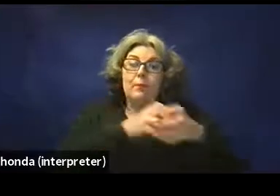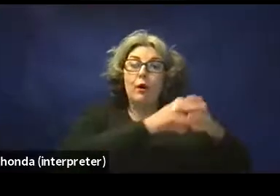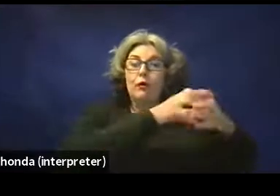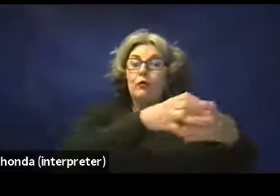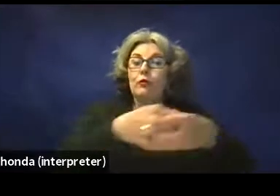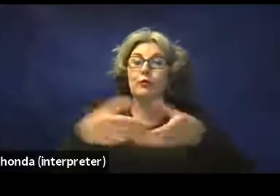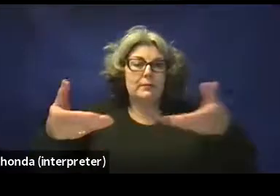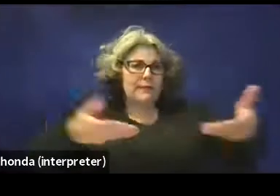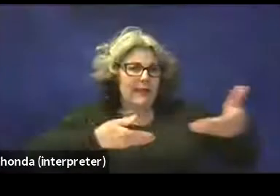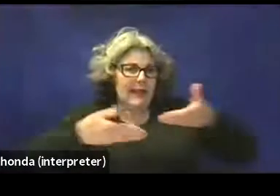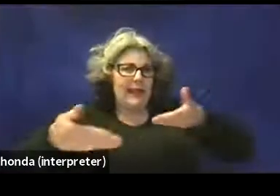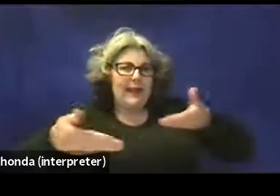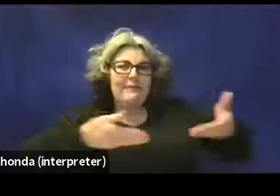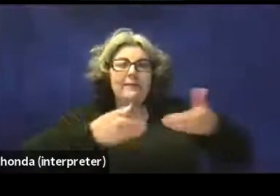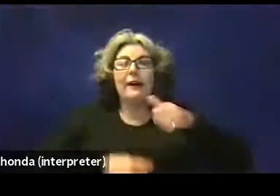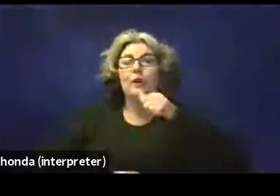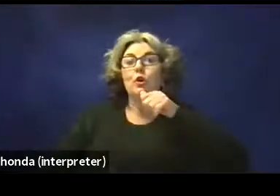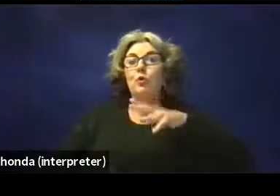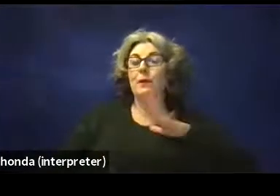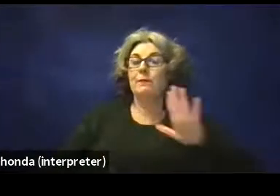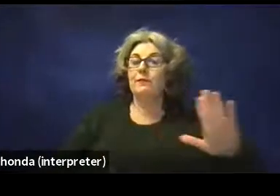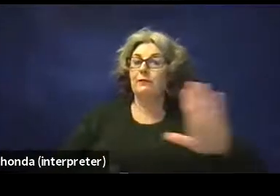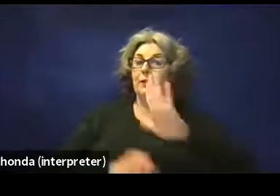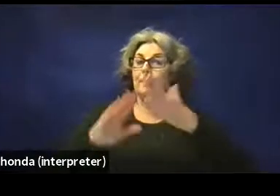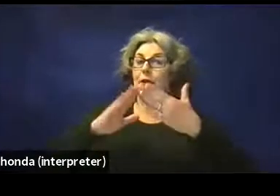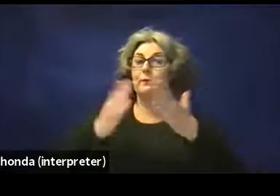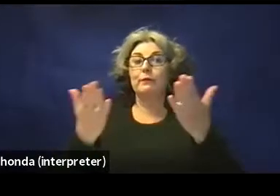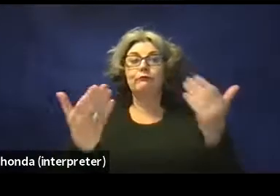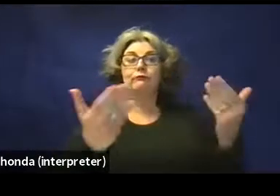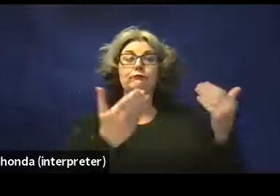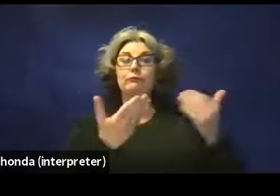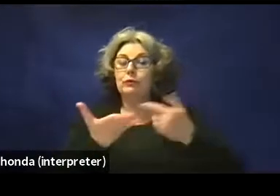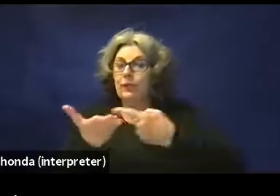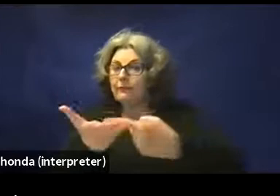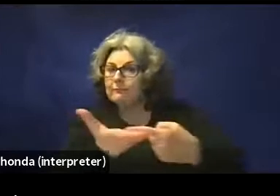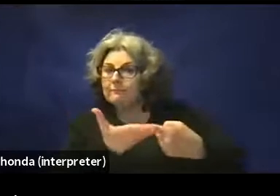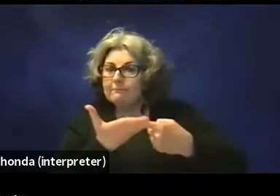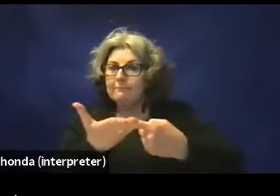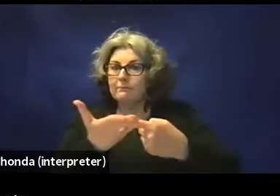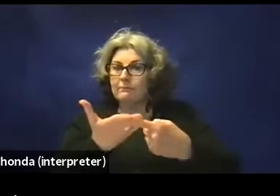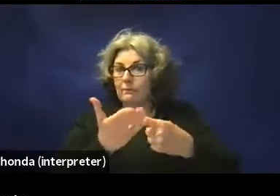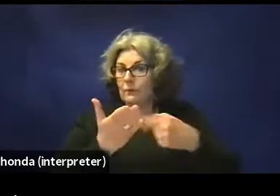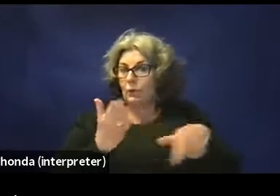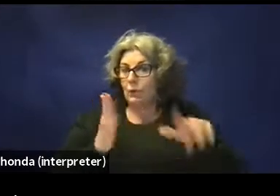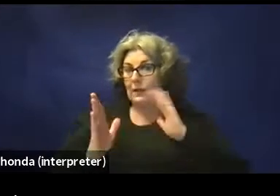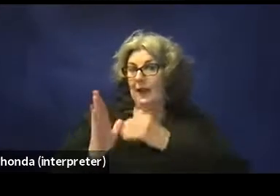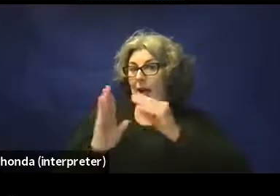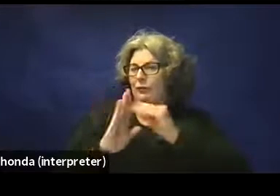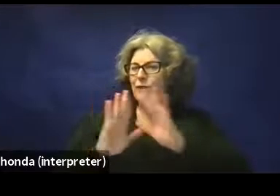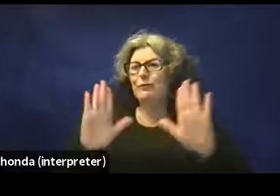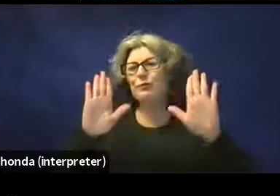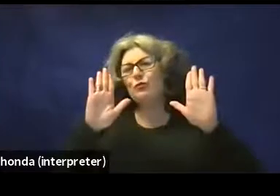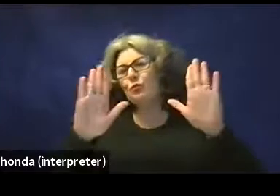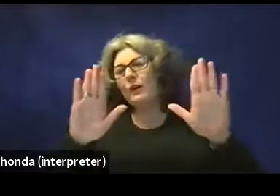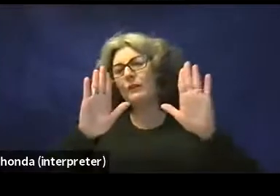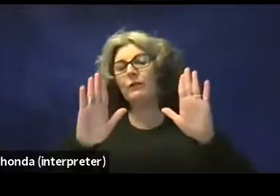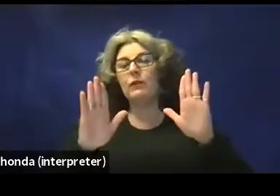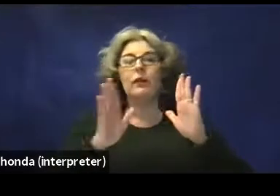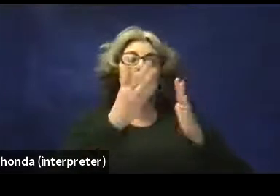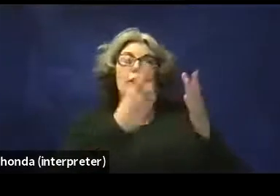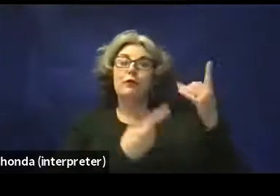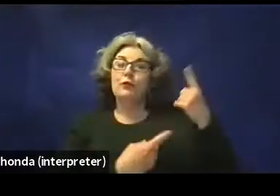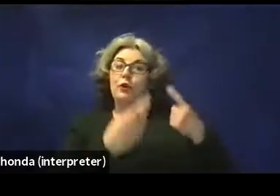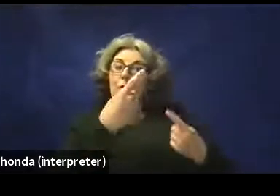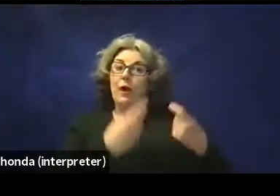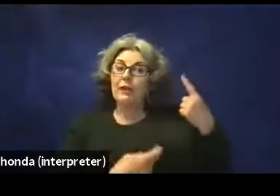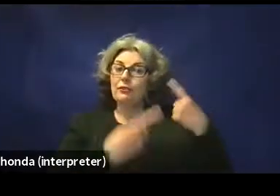and invited women from the community to have conversations with our students. And it was wonderful, the questions that they